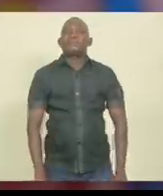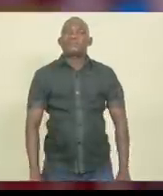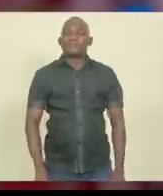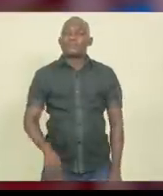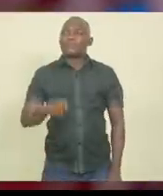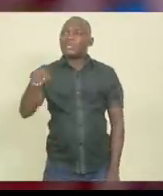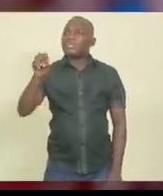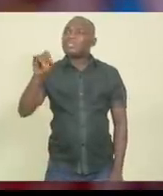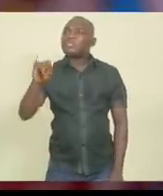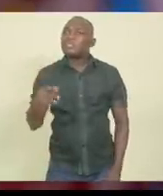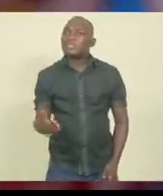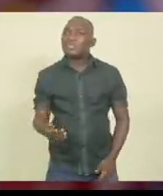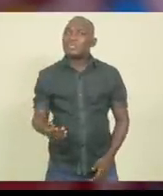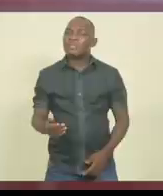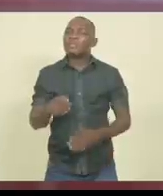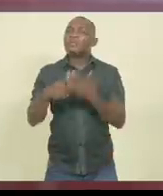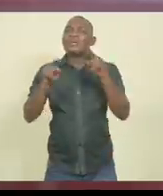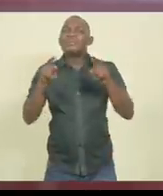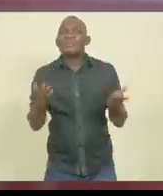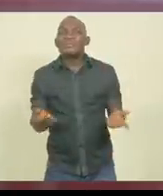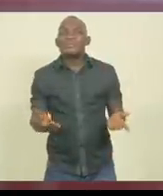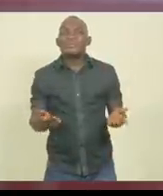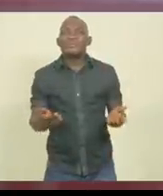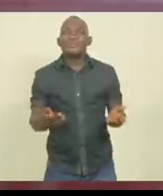AC, what really happened?